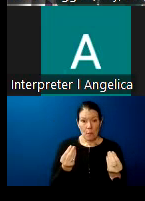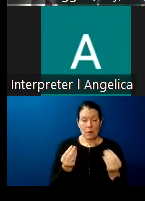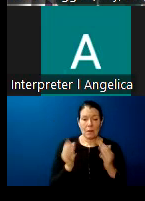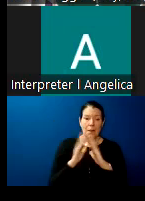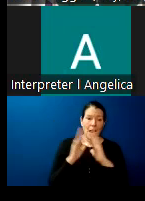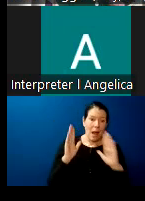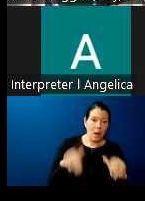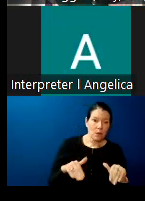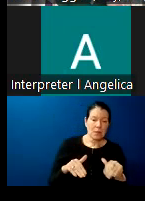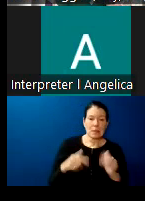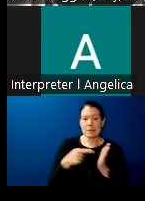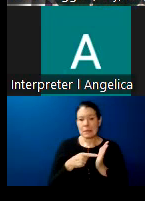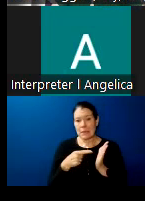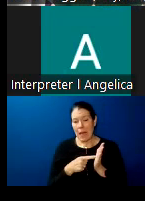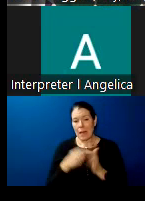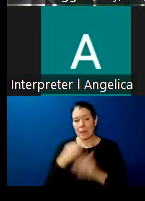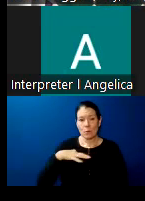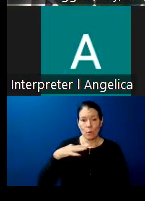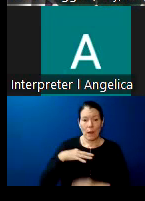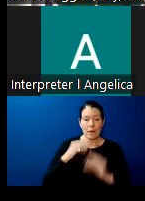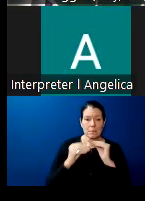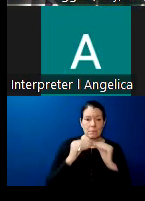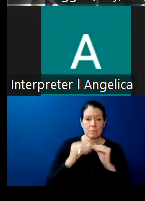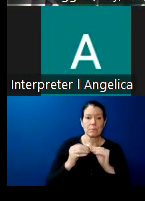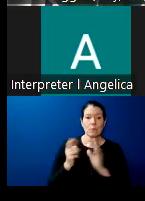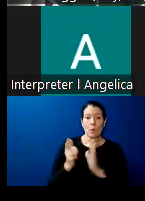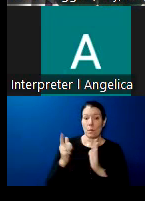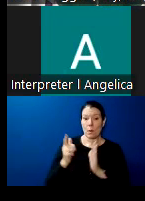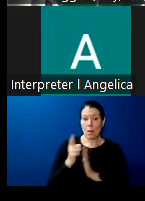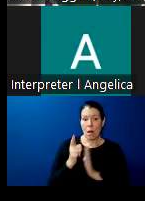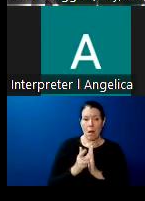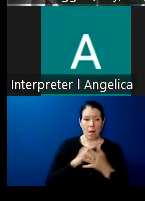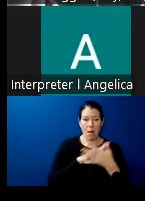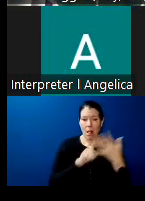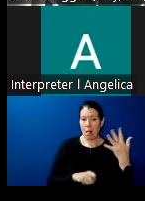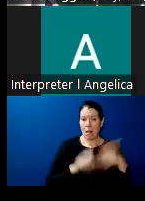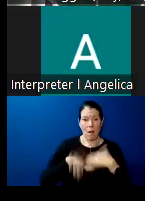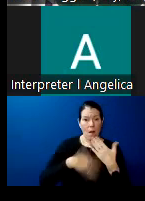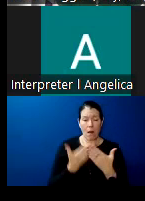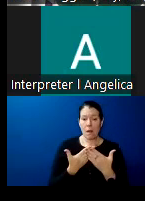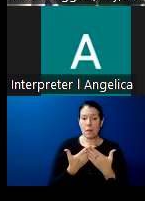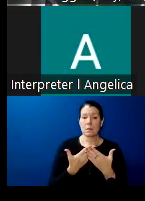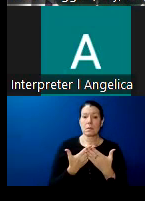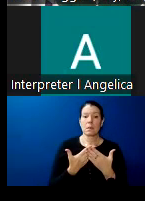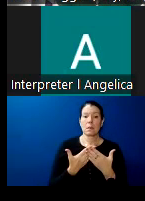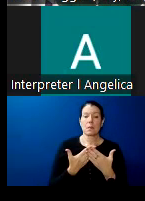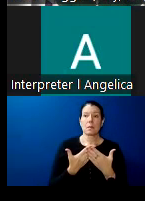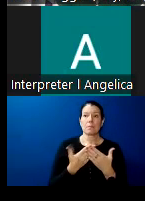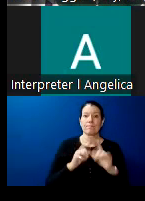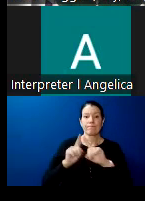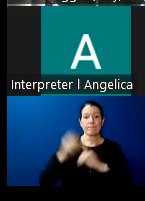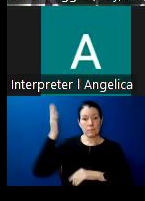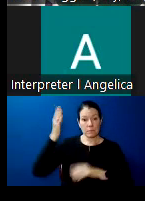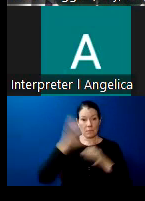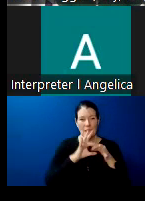housing, debt and credit restoration, or criminal law, all of these things really, all of these presentations are